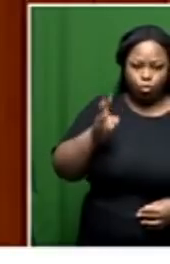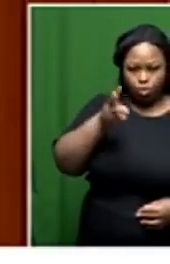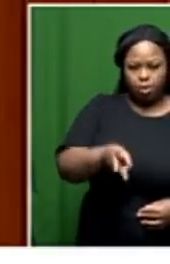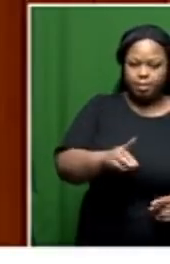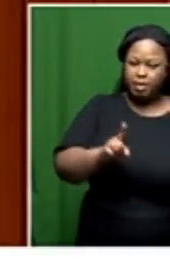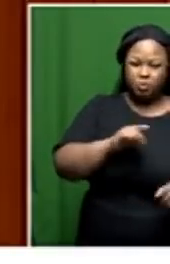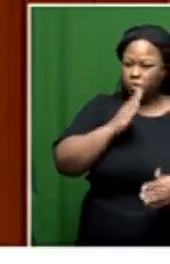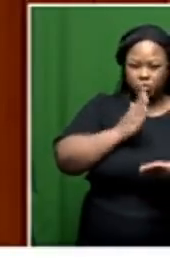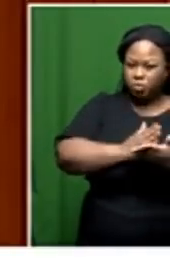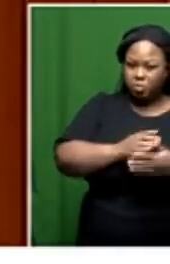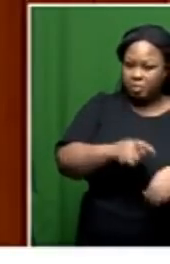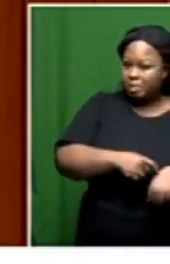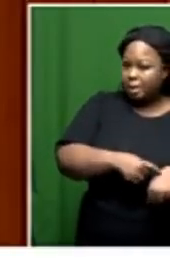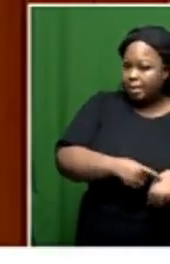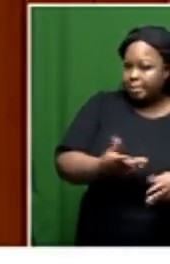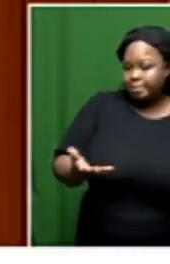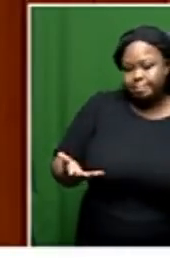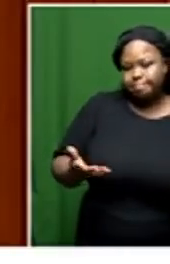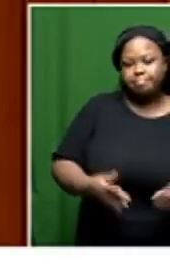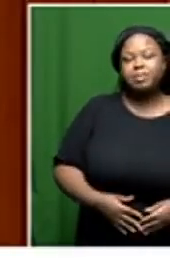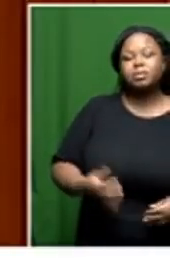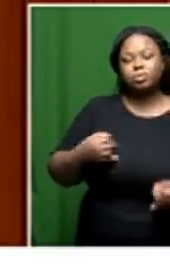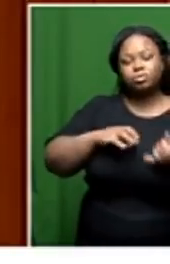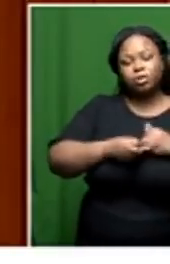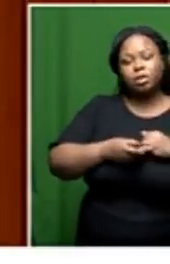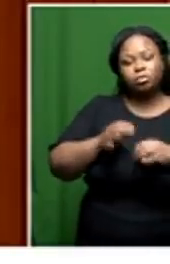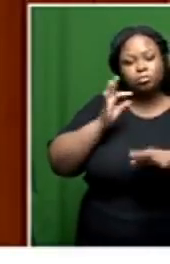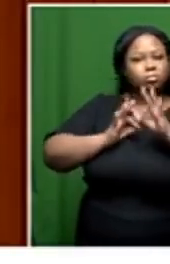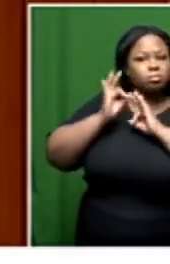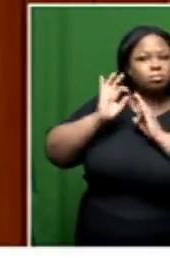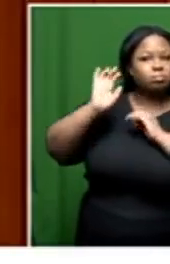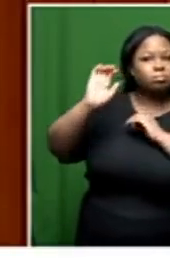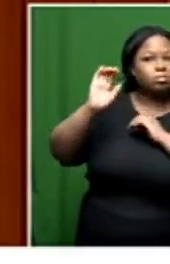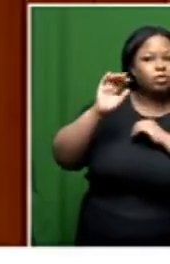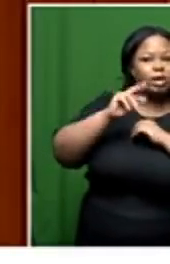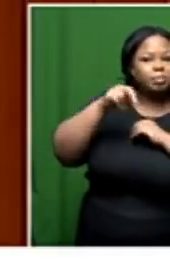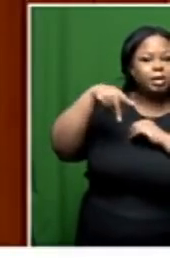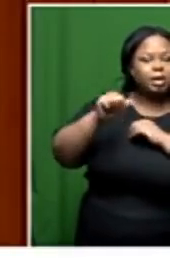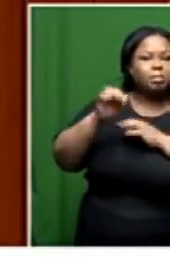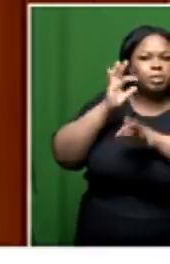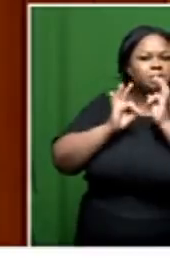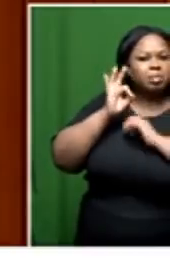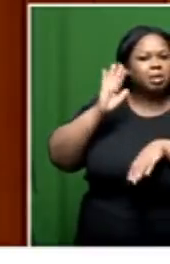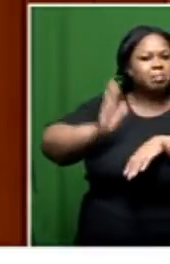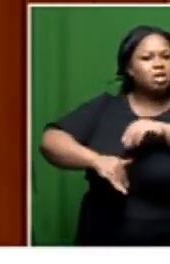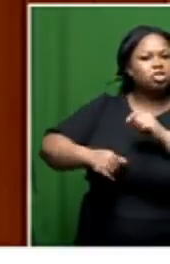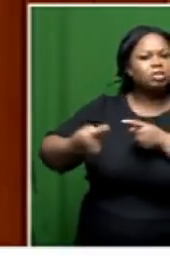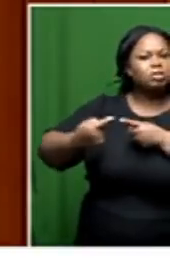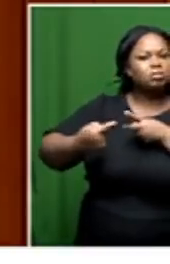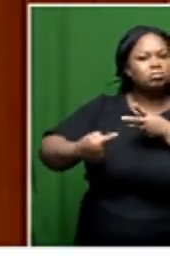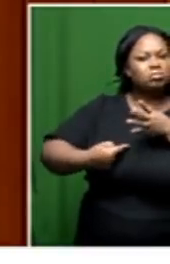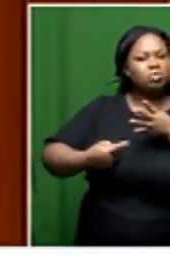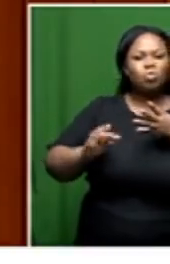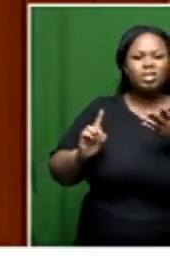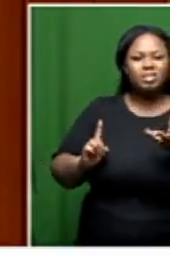we're not sure at what time yet. We're trying to get some clarity from the NPA as well as to what exactly are these charges and what can